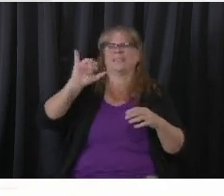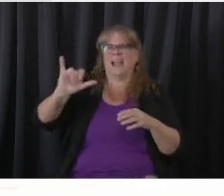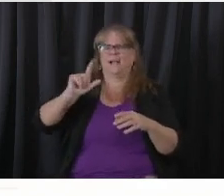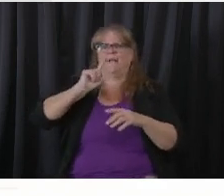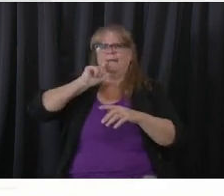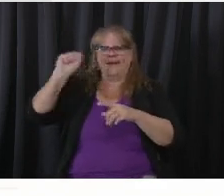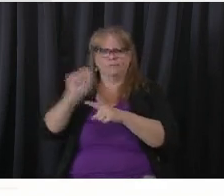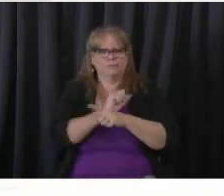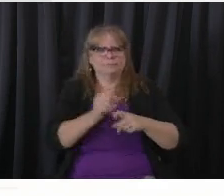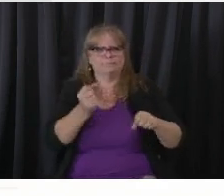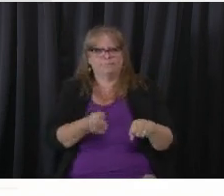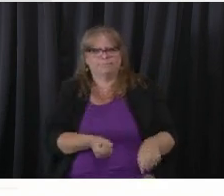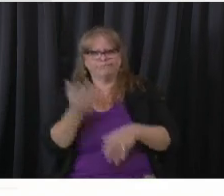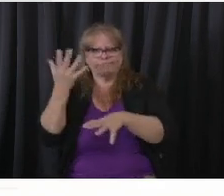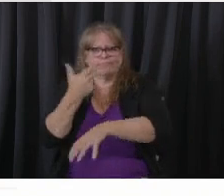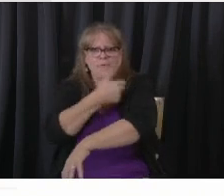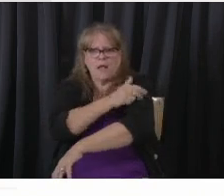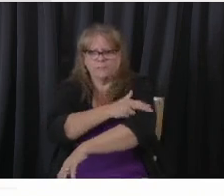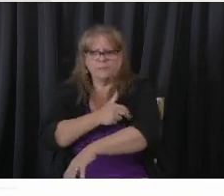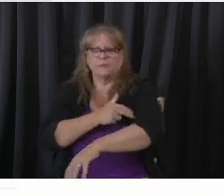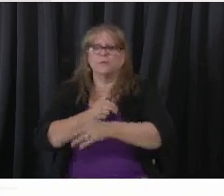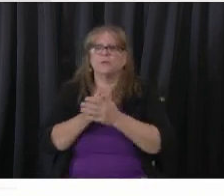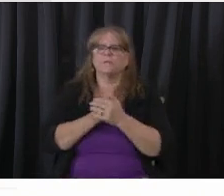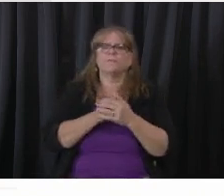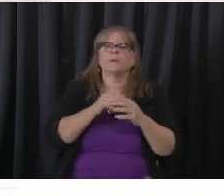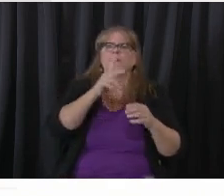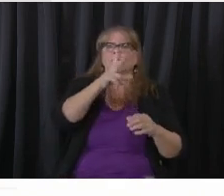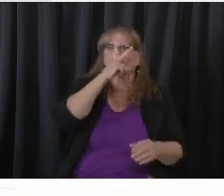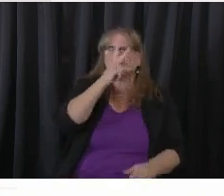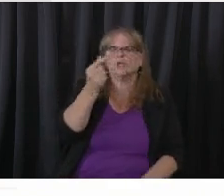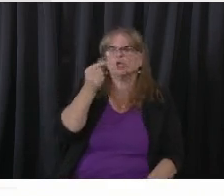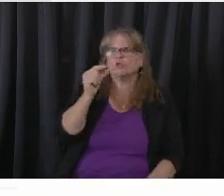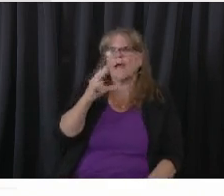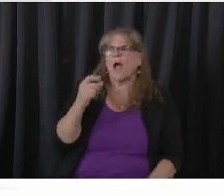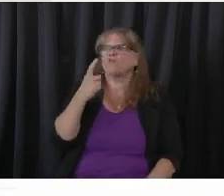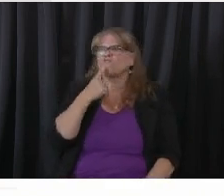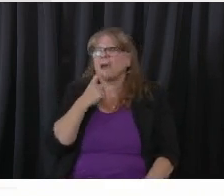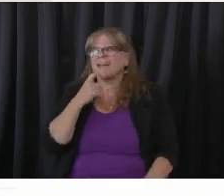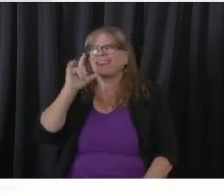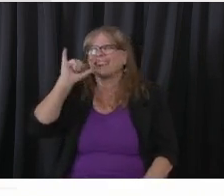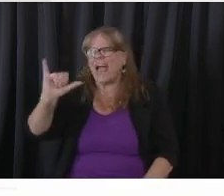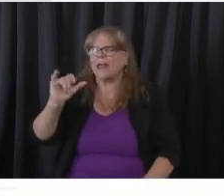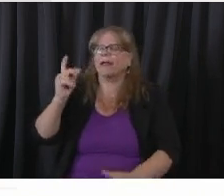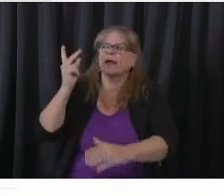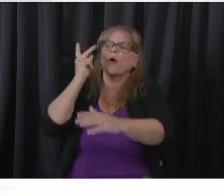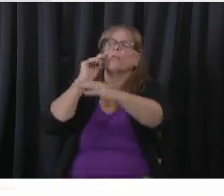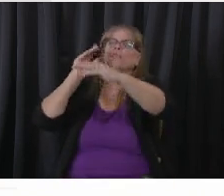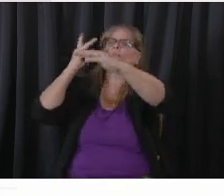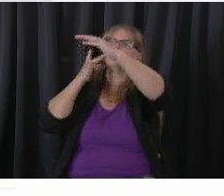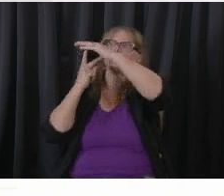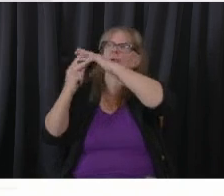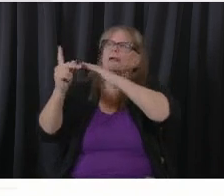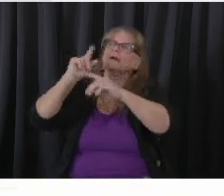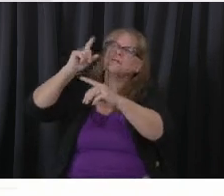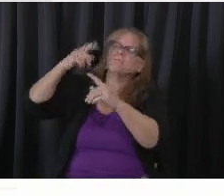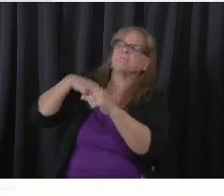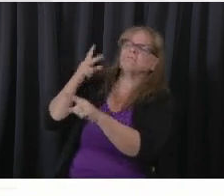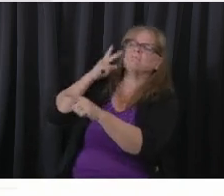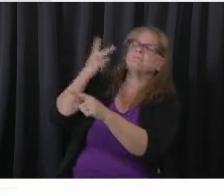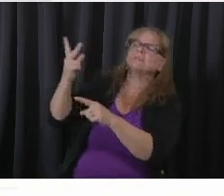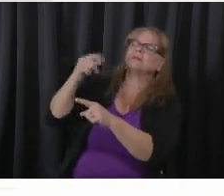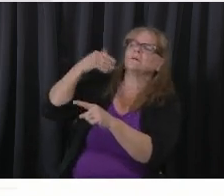estimated projections of hospitalizations that would have occurred based on measured levels of social distancing through our modeling work. And so what you can see here is